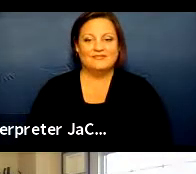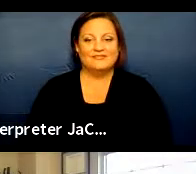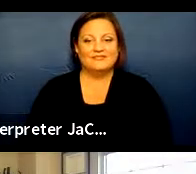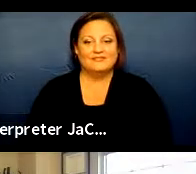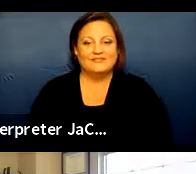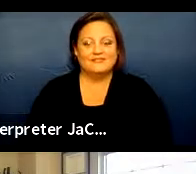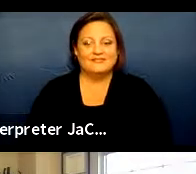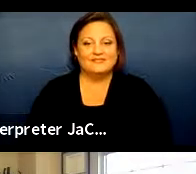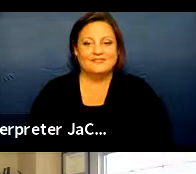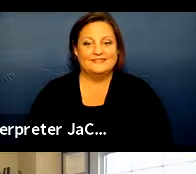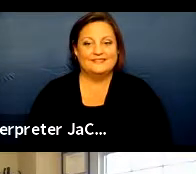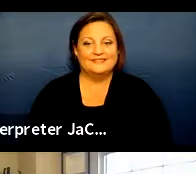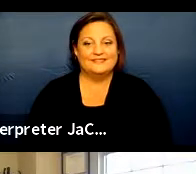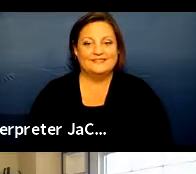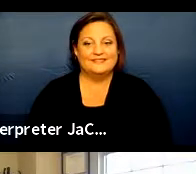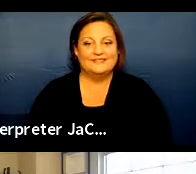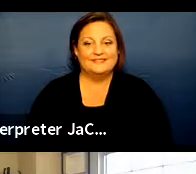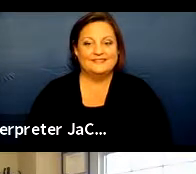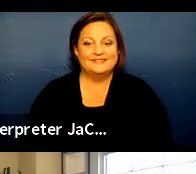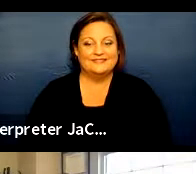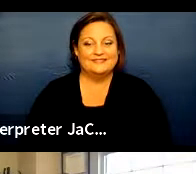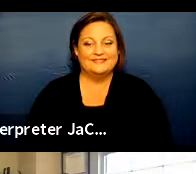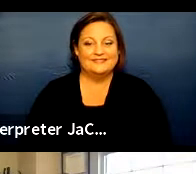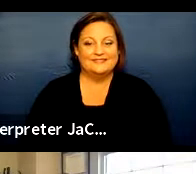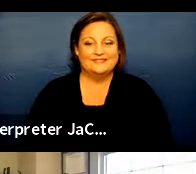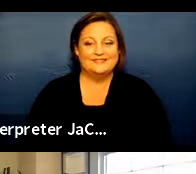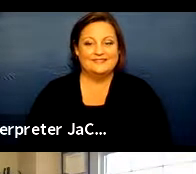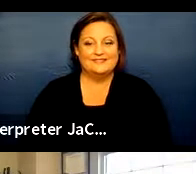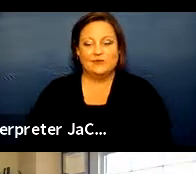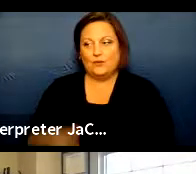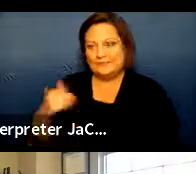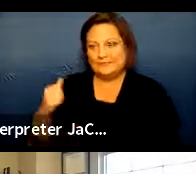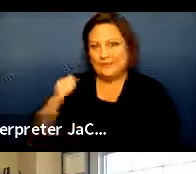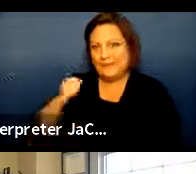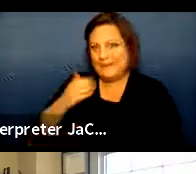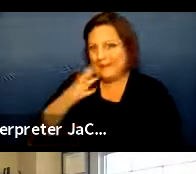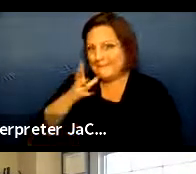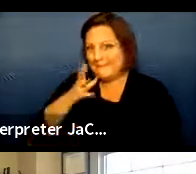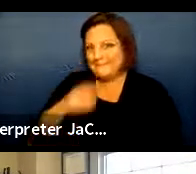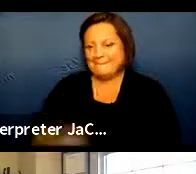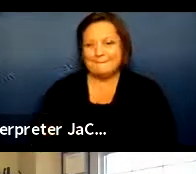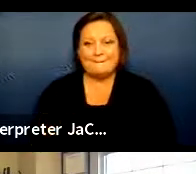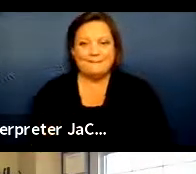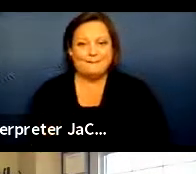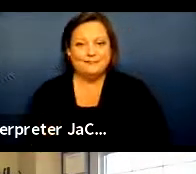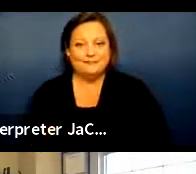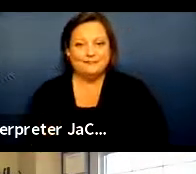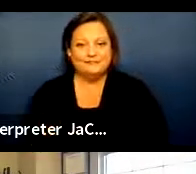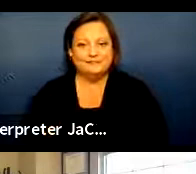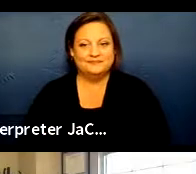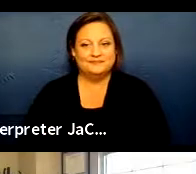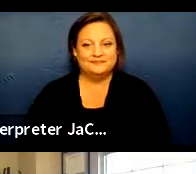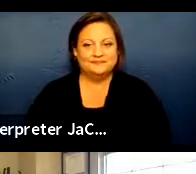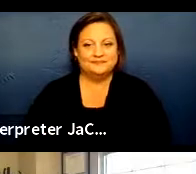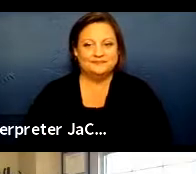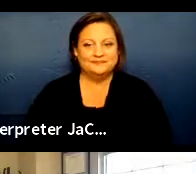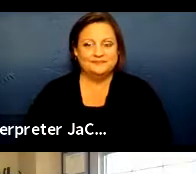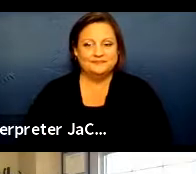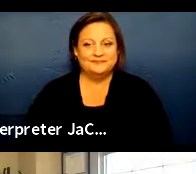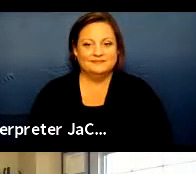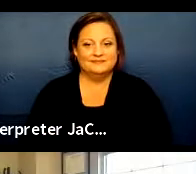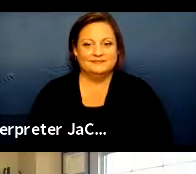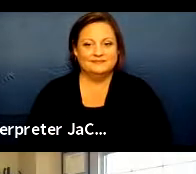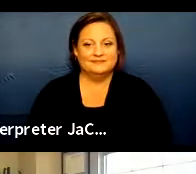Okay, Oh, no, from the back, Mom. from the back, okay. What do I do?